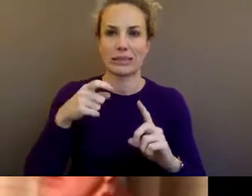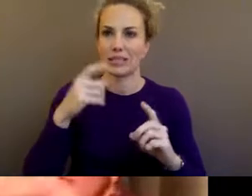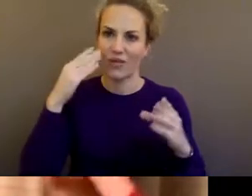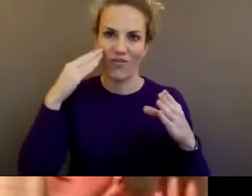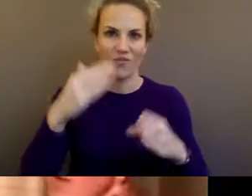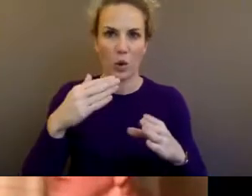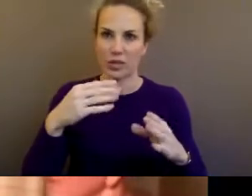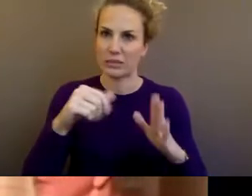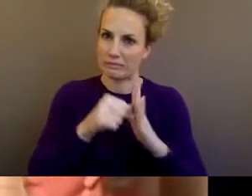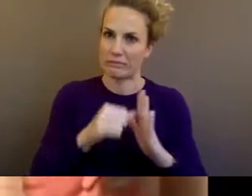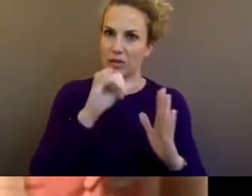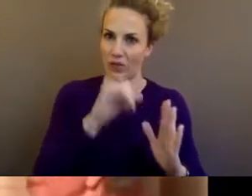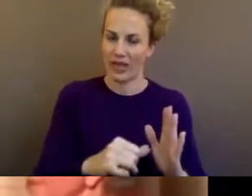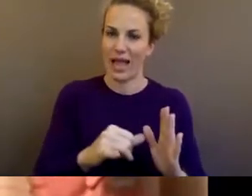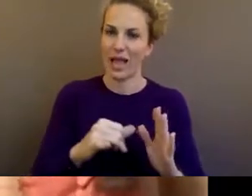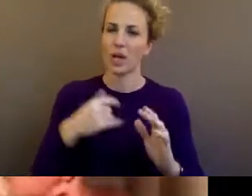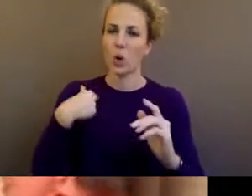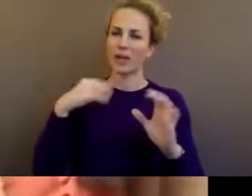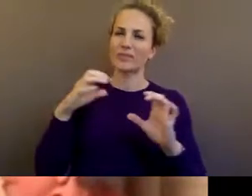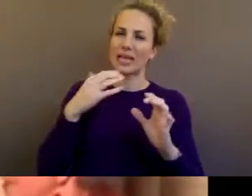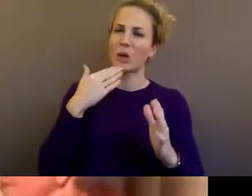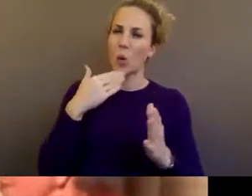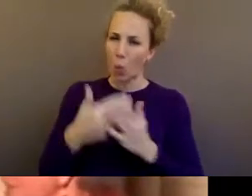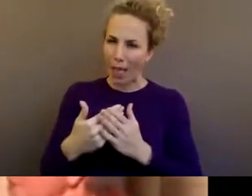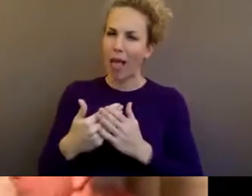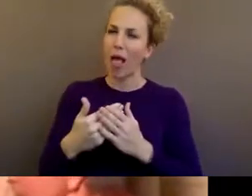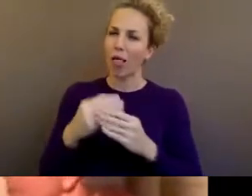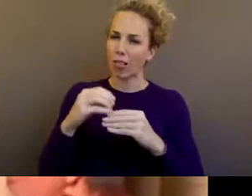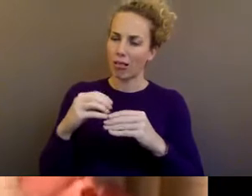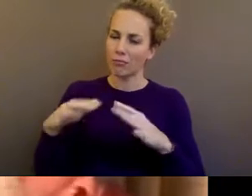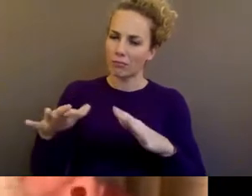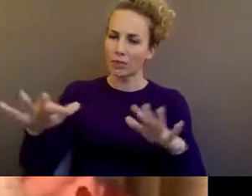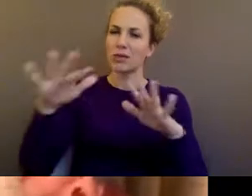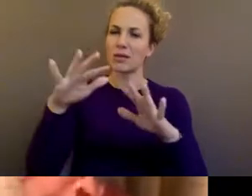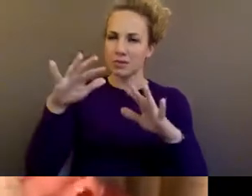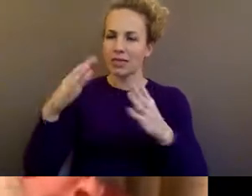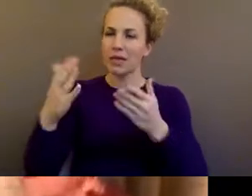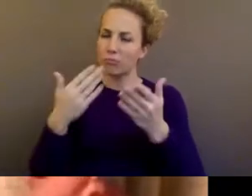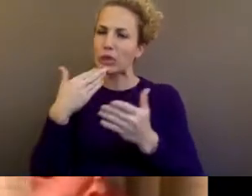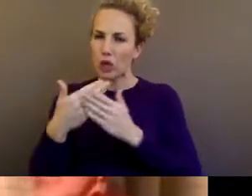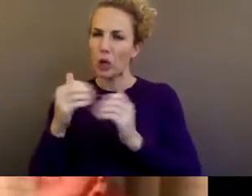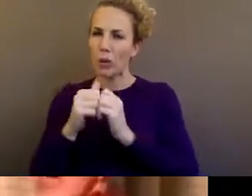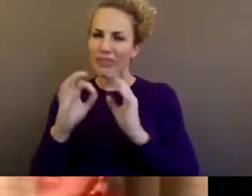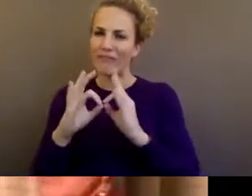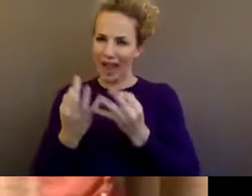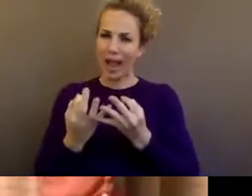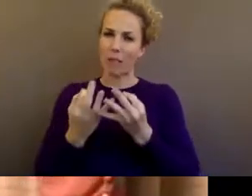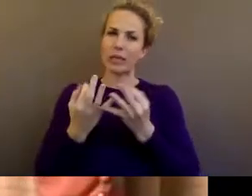done pretty well among ourselves, and maybe even with the families. But